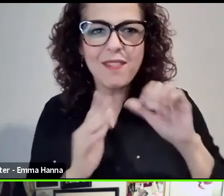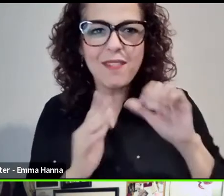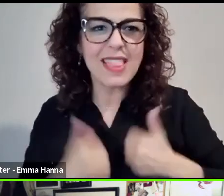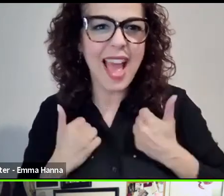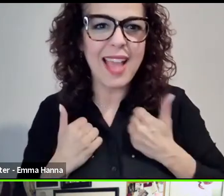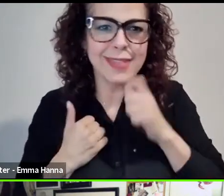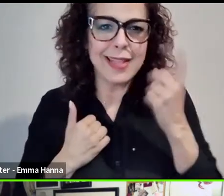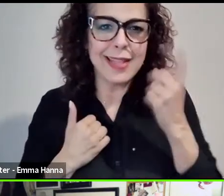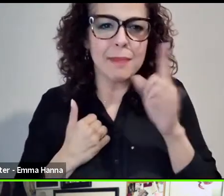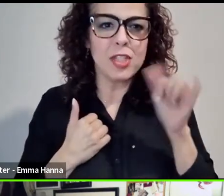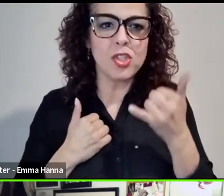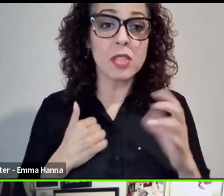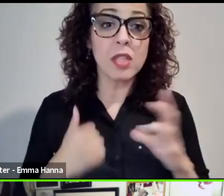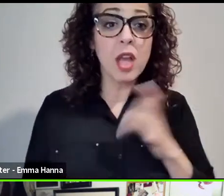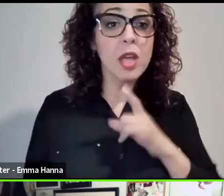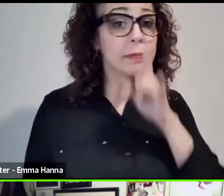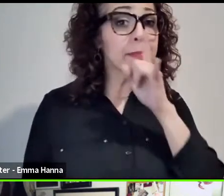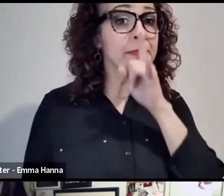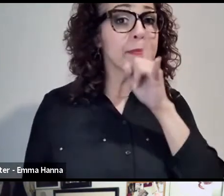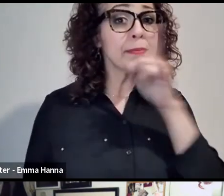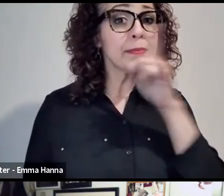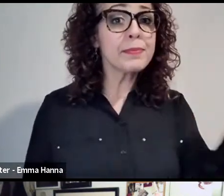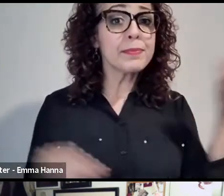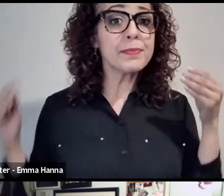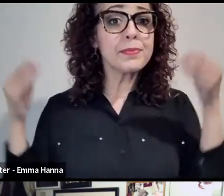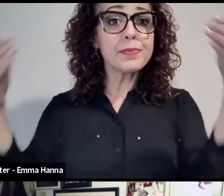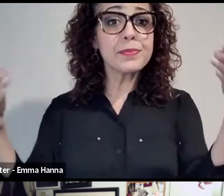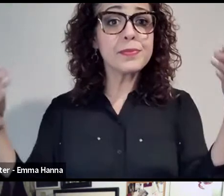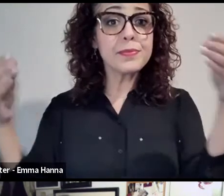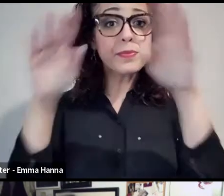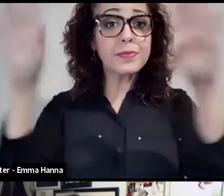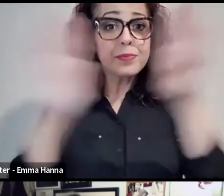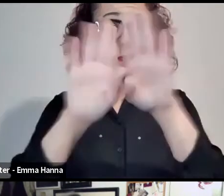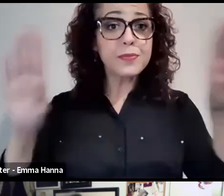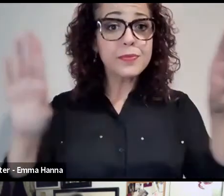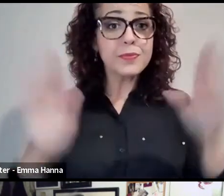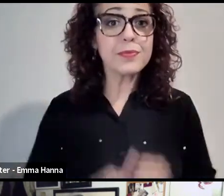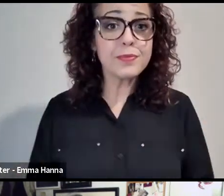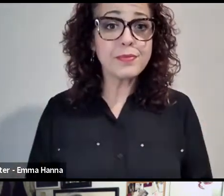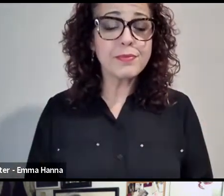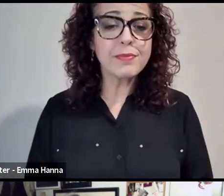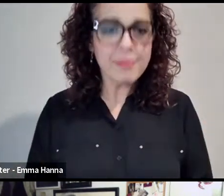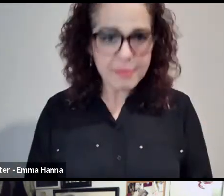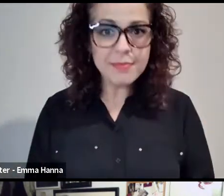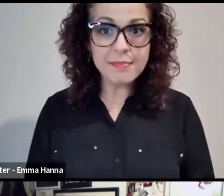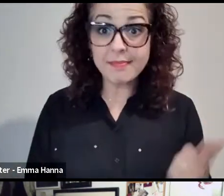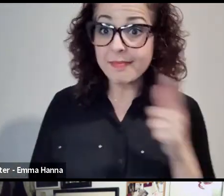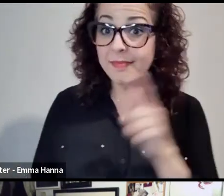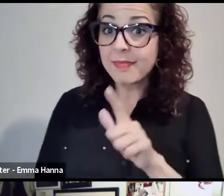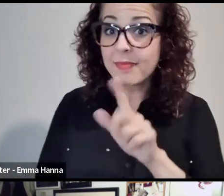something that's you know, walled away. Mm-hmm. Mm-hmm. Riva?